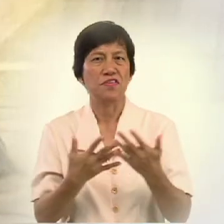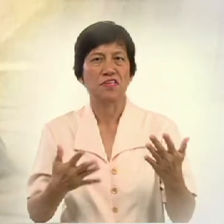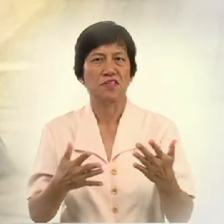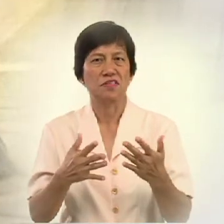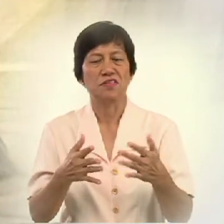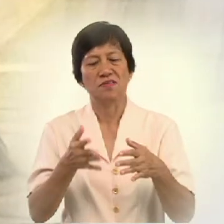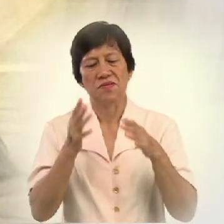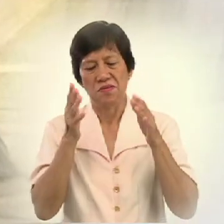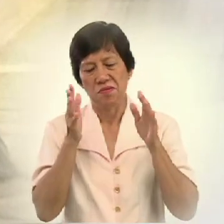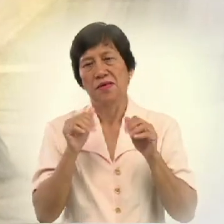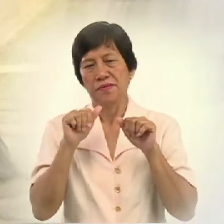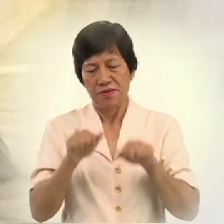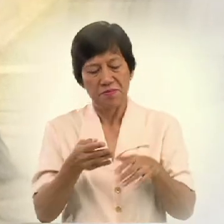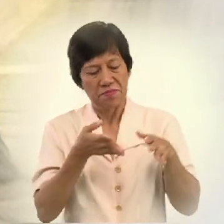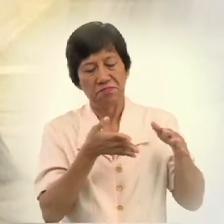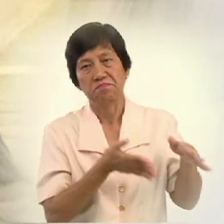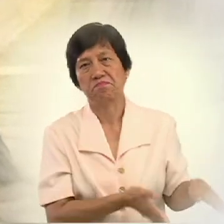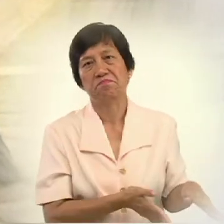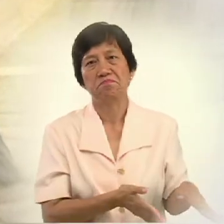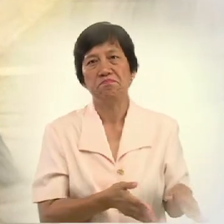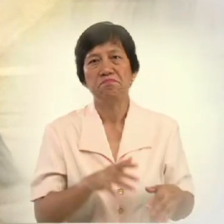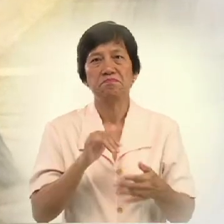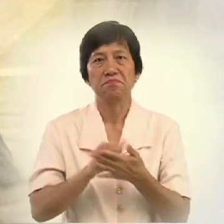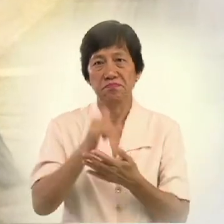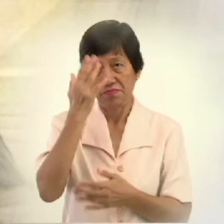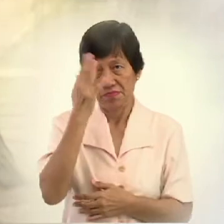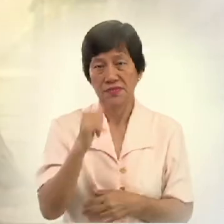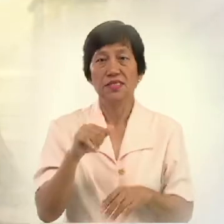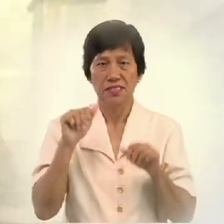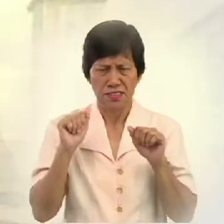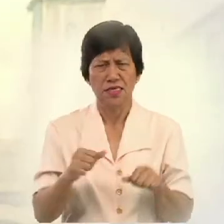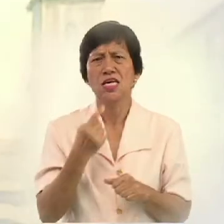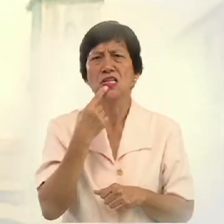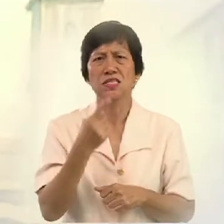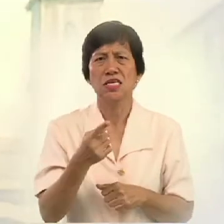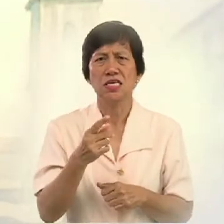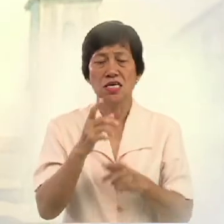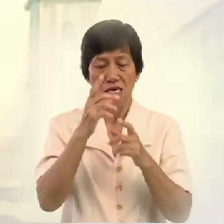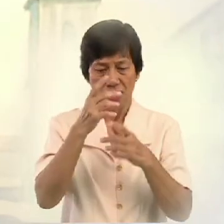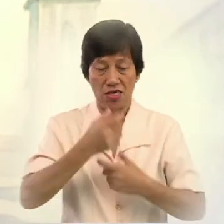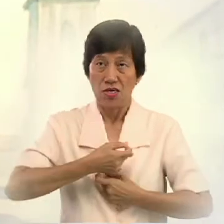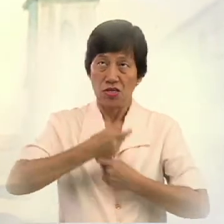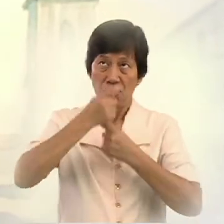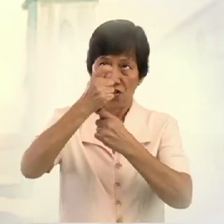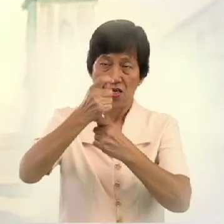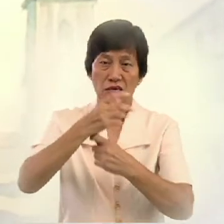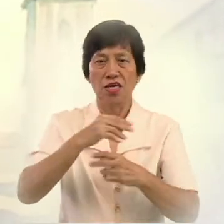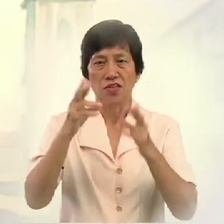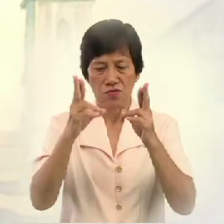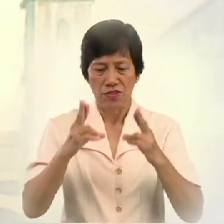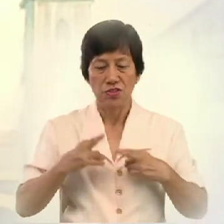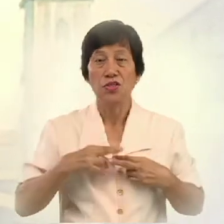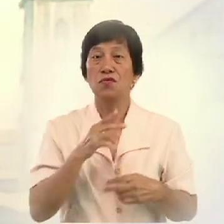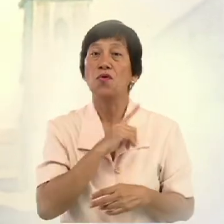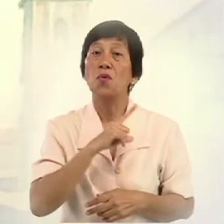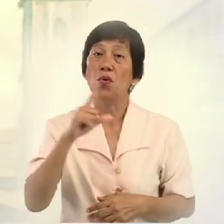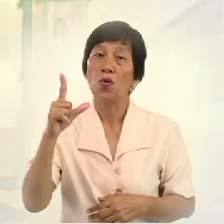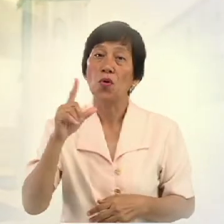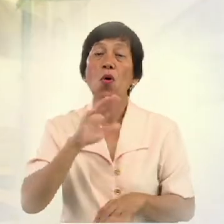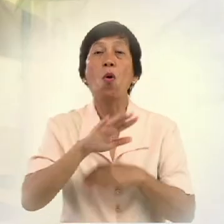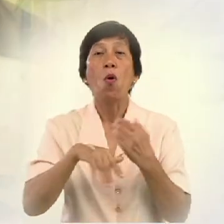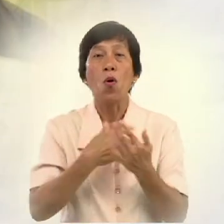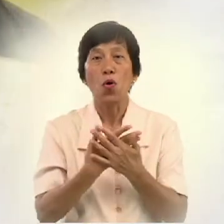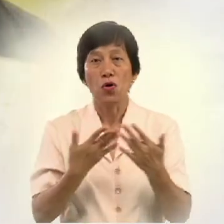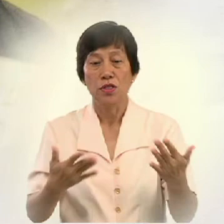This is the supreme good, and all other things could be let go. That's why he can